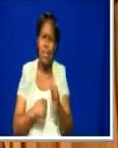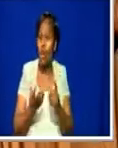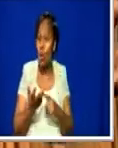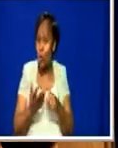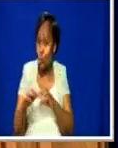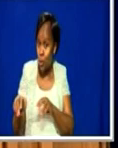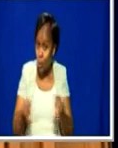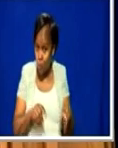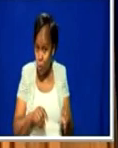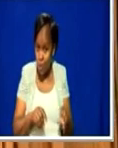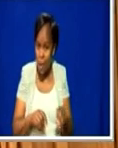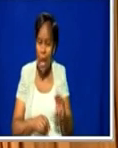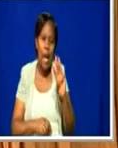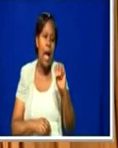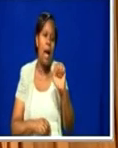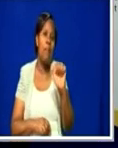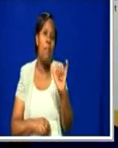this. My was